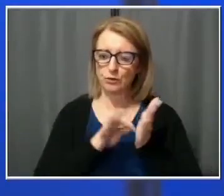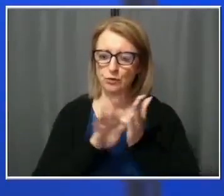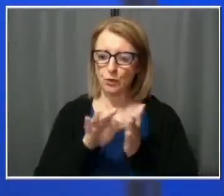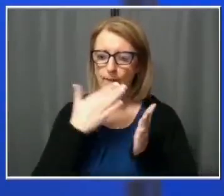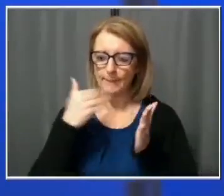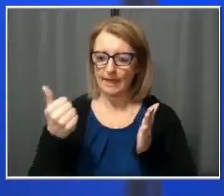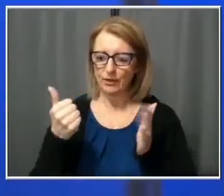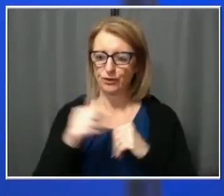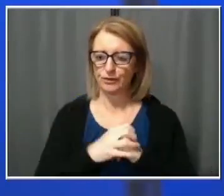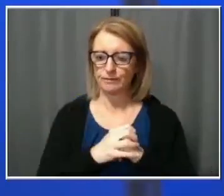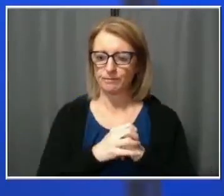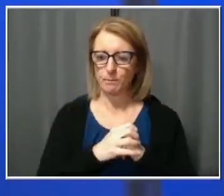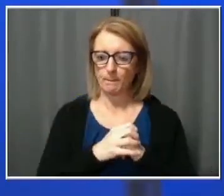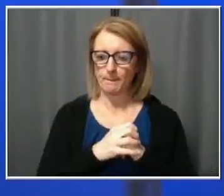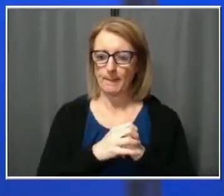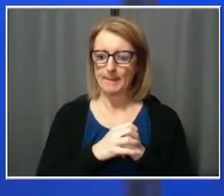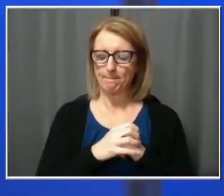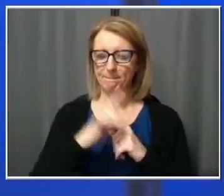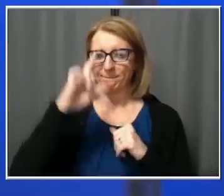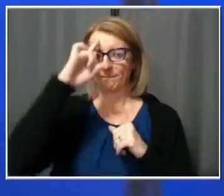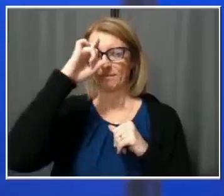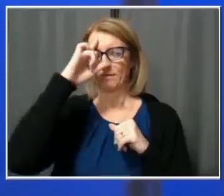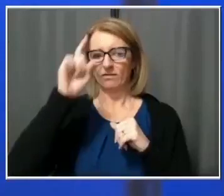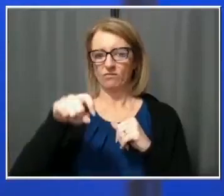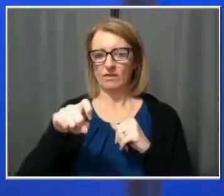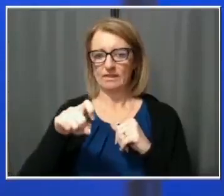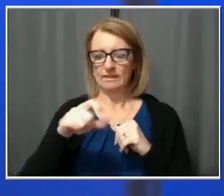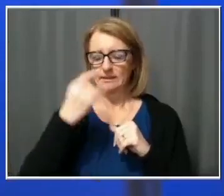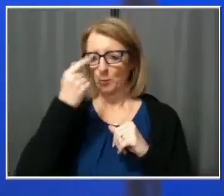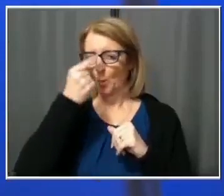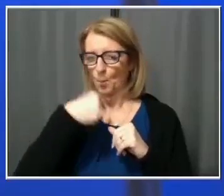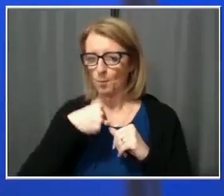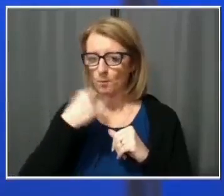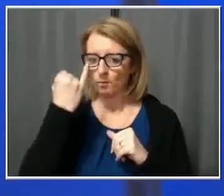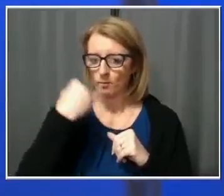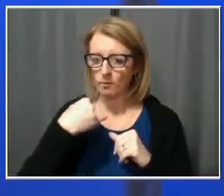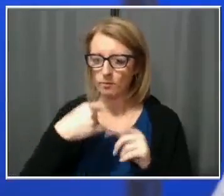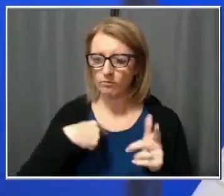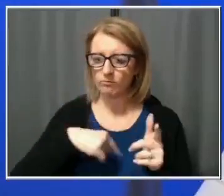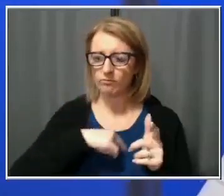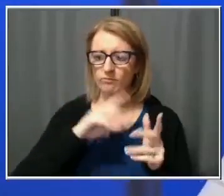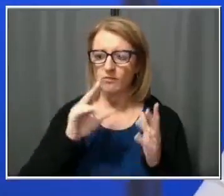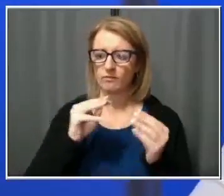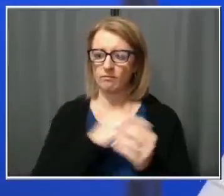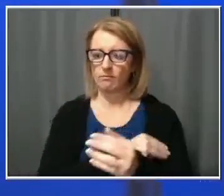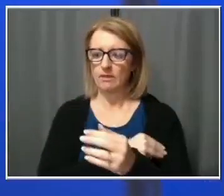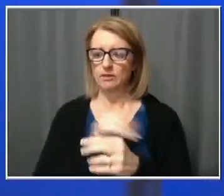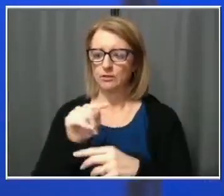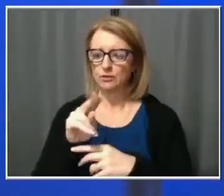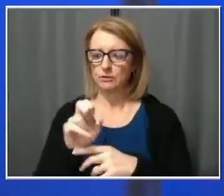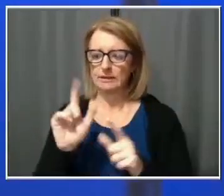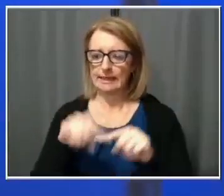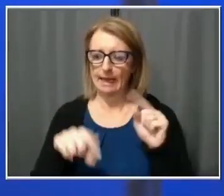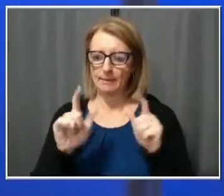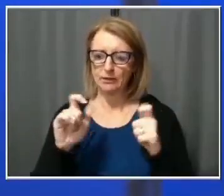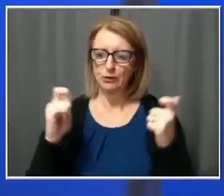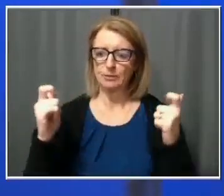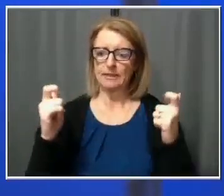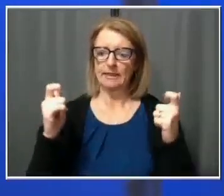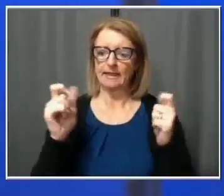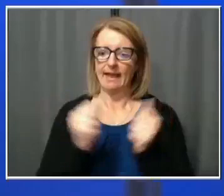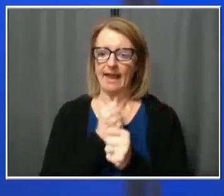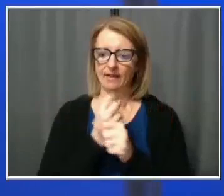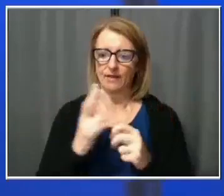And so I was under the impression that I needed to be skinny, I needed to have muscle tone, but I couldn't be too big. Everything was